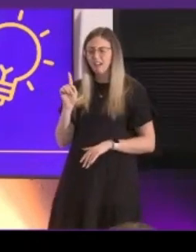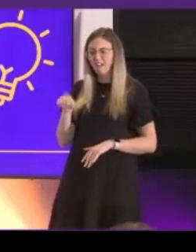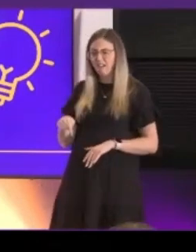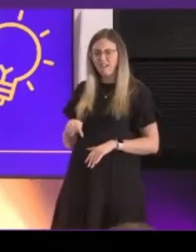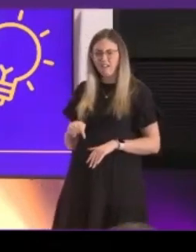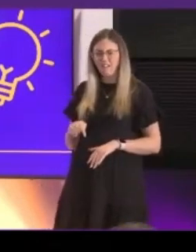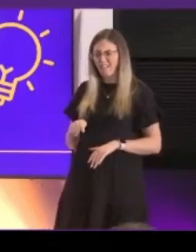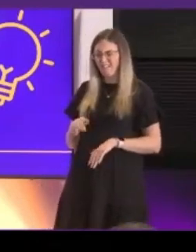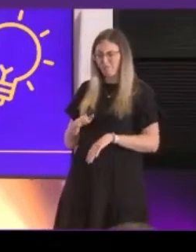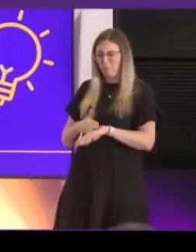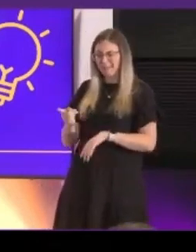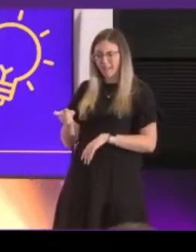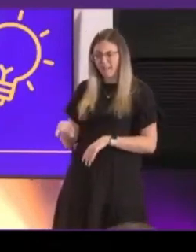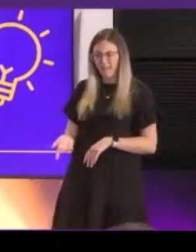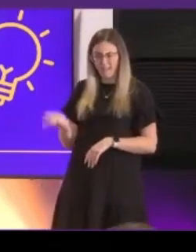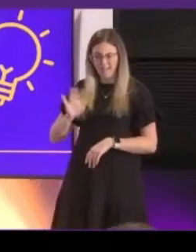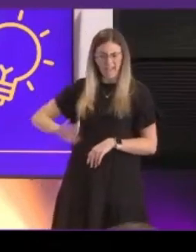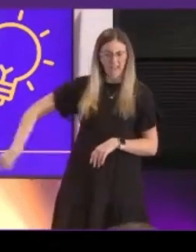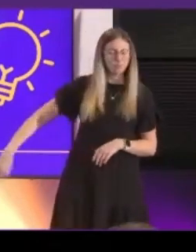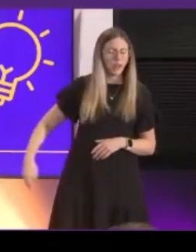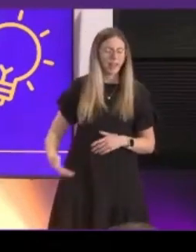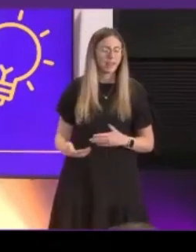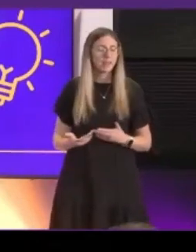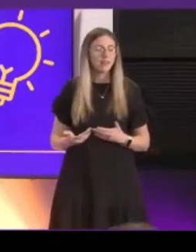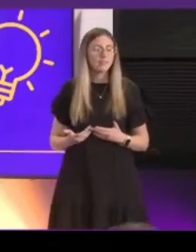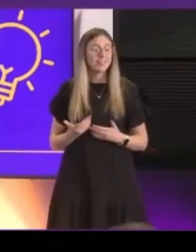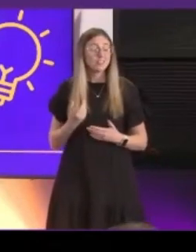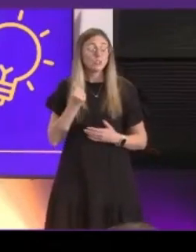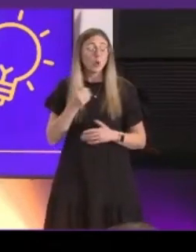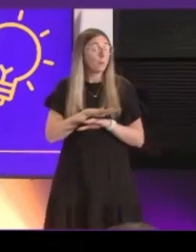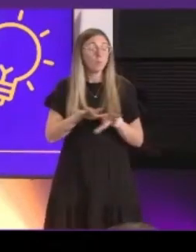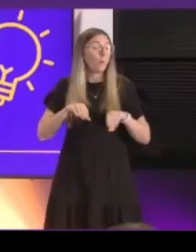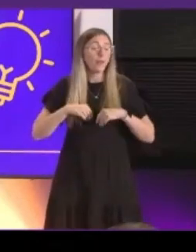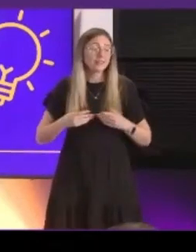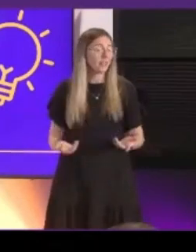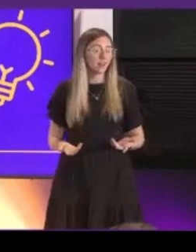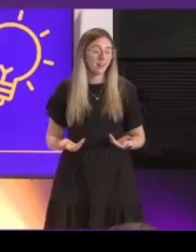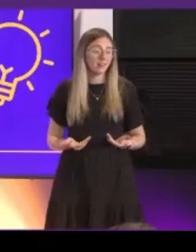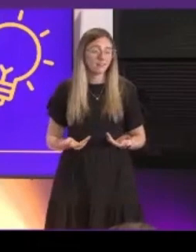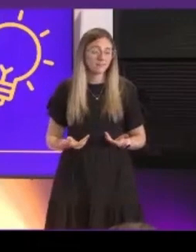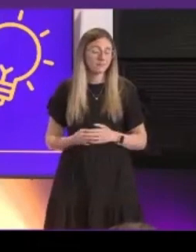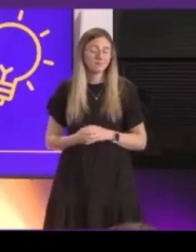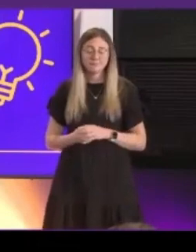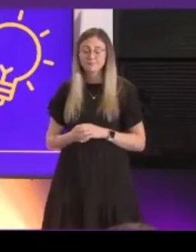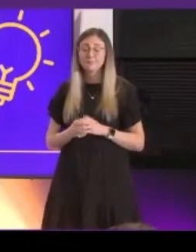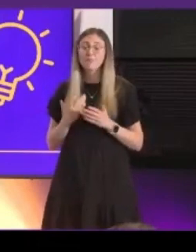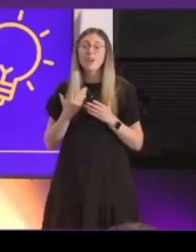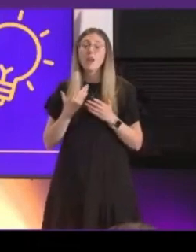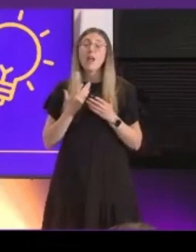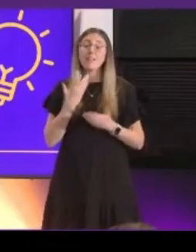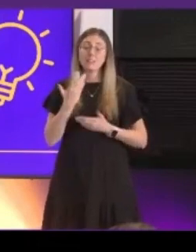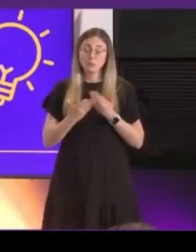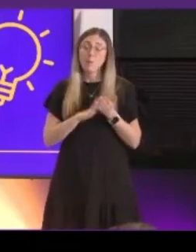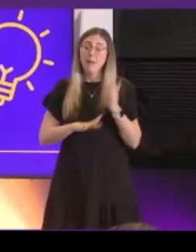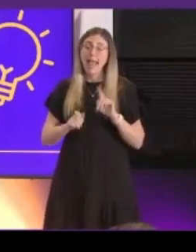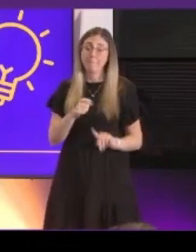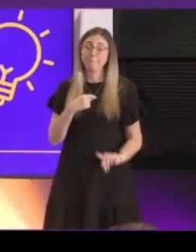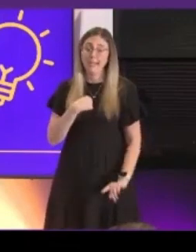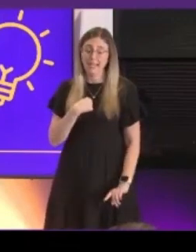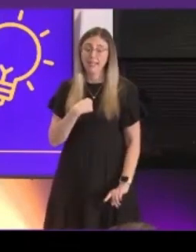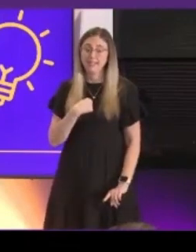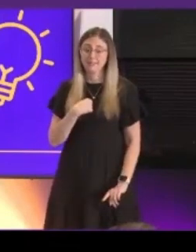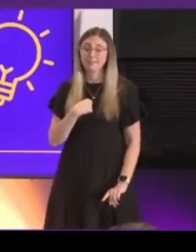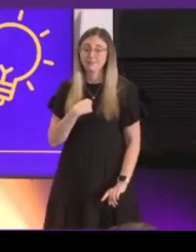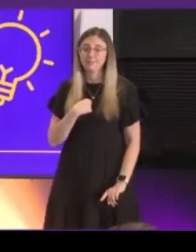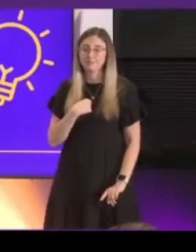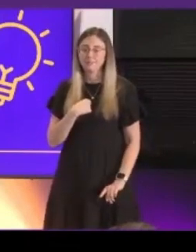do with you, get lost. All right, so there's like, and accept it. Some people are not going to listen. Anyway, the story is, Robin, my MP, I'll help